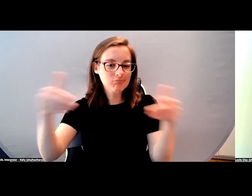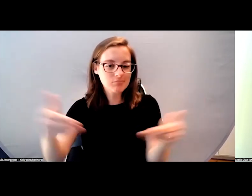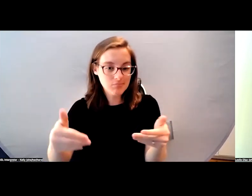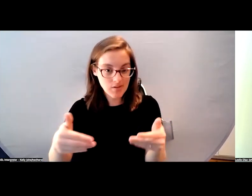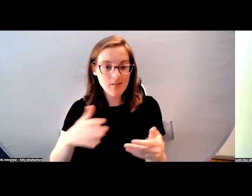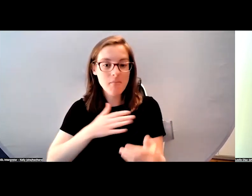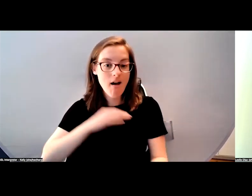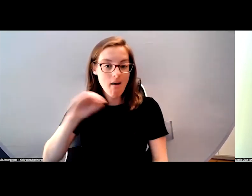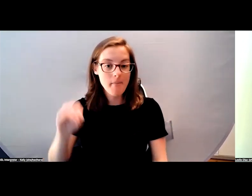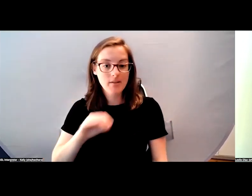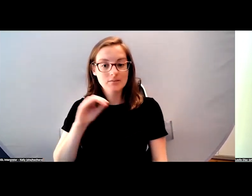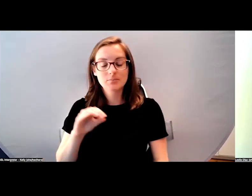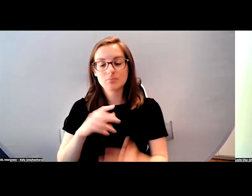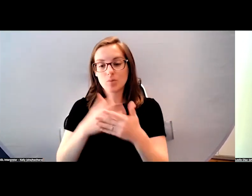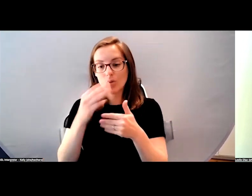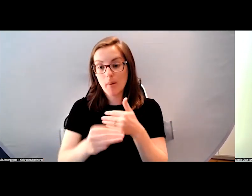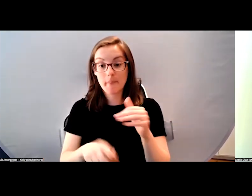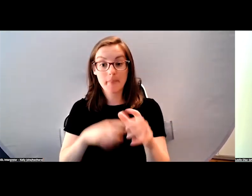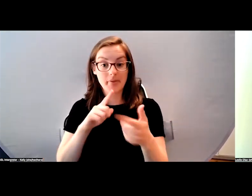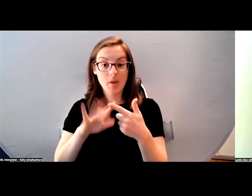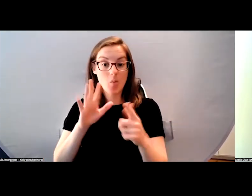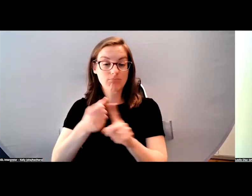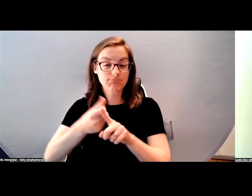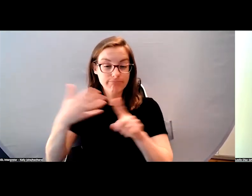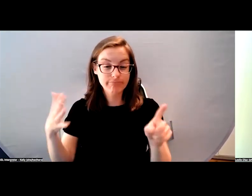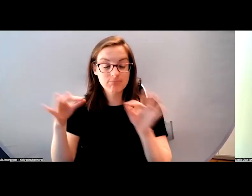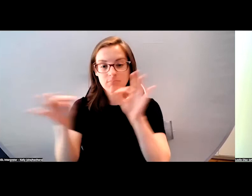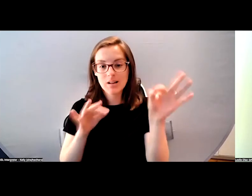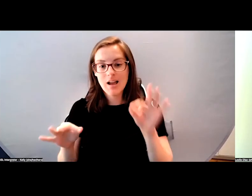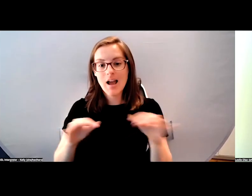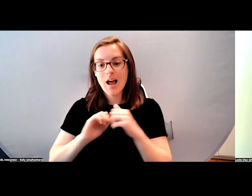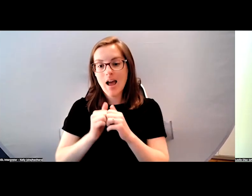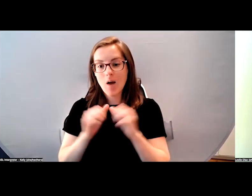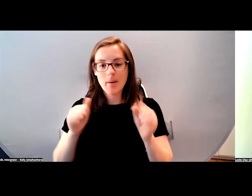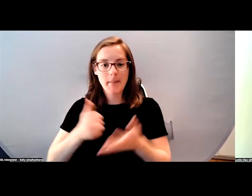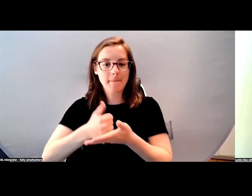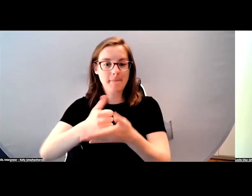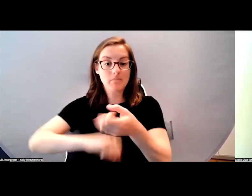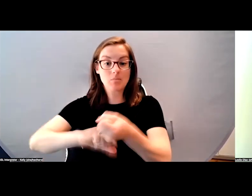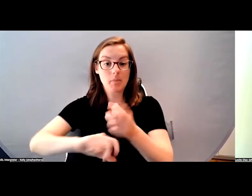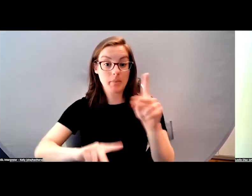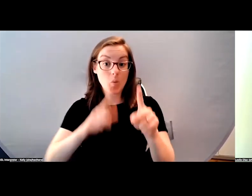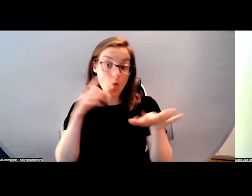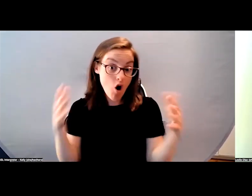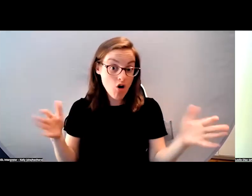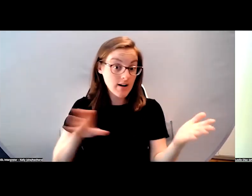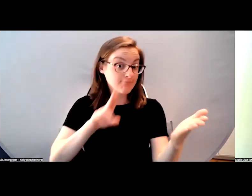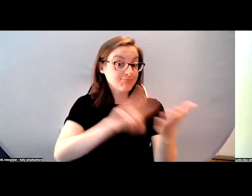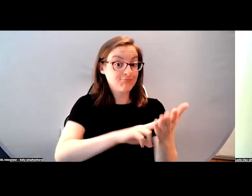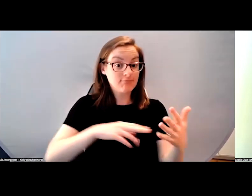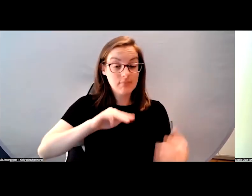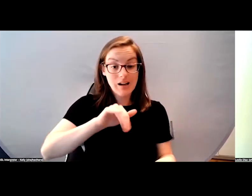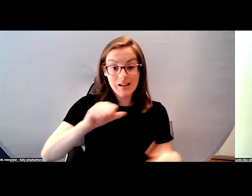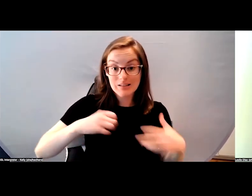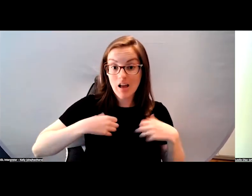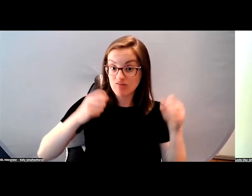can go into a little bit more about how we could help folks who are already signed up for Mass Health, but don't really